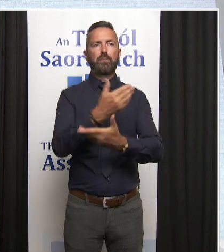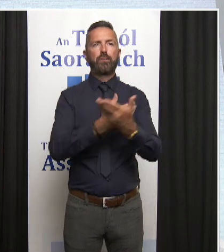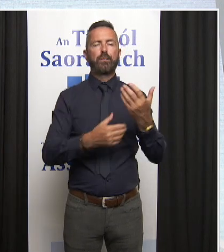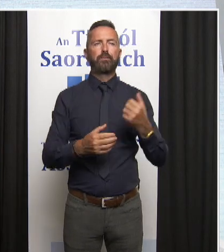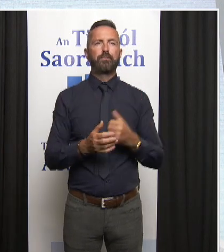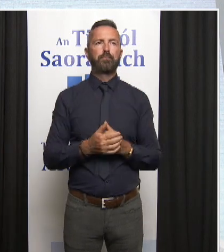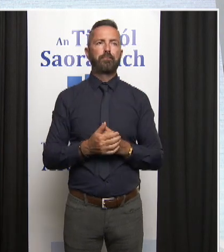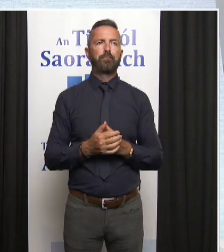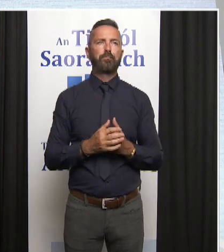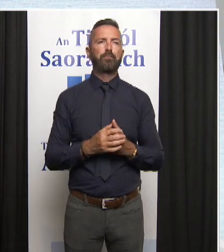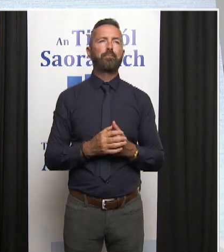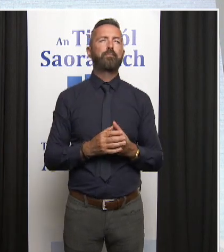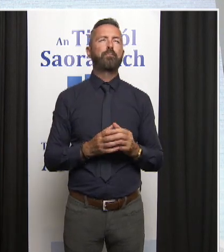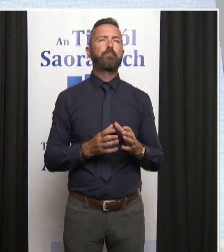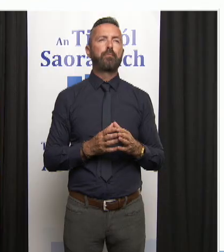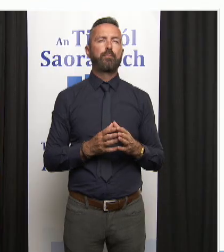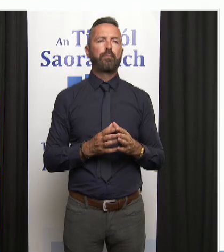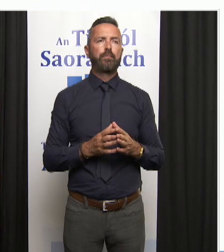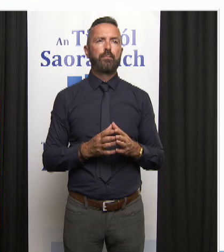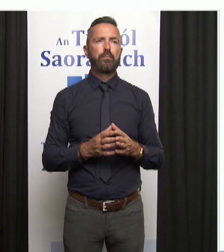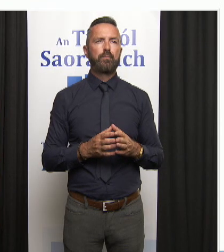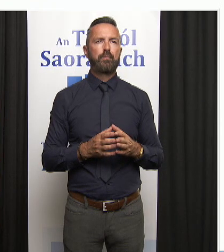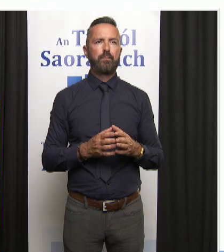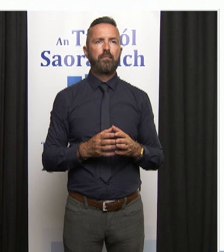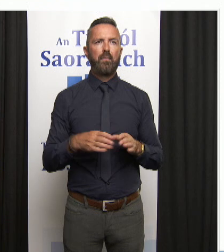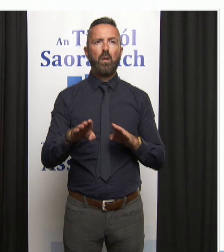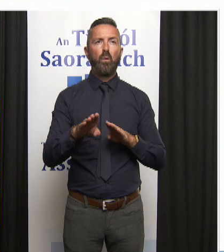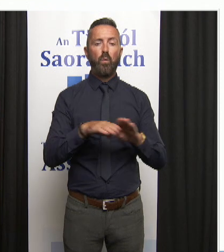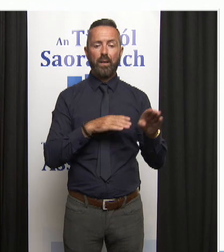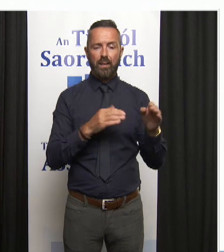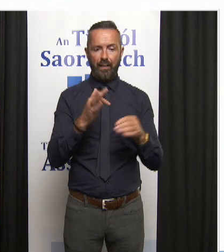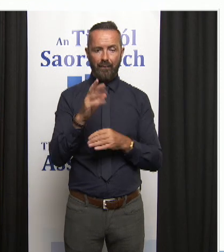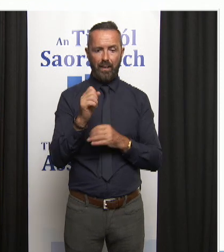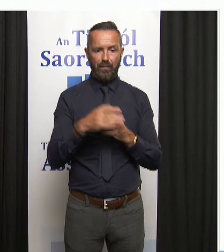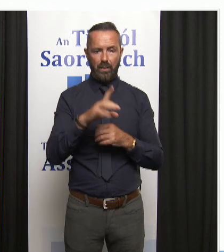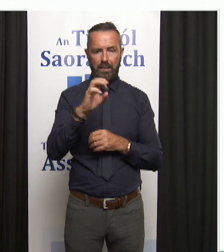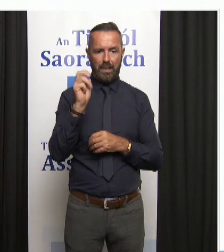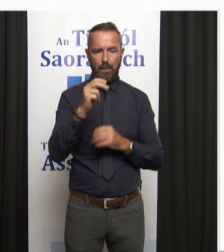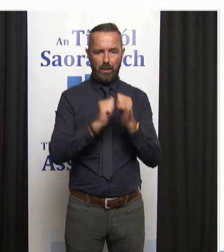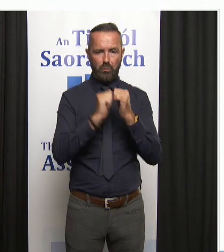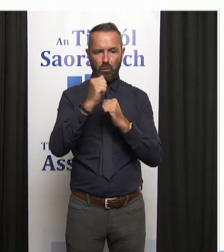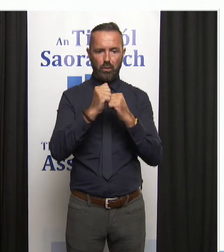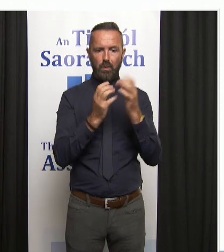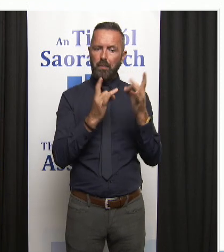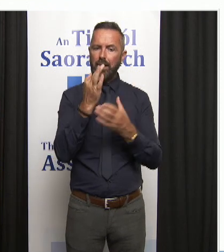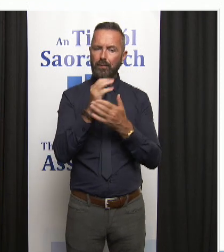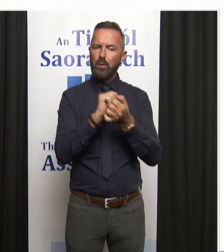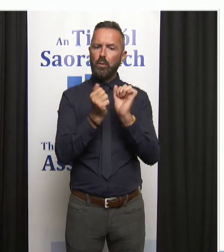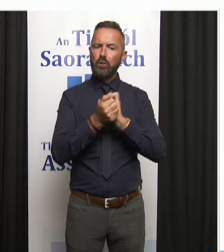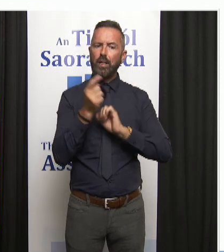question. With regard to the features for the DEM structure, we made some changes